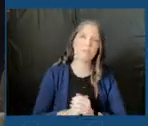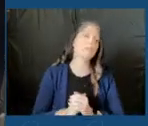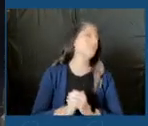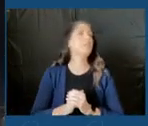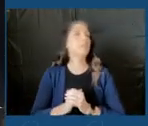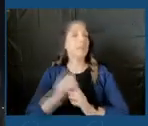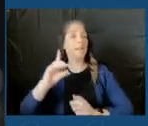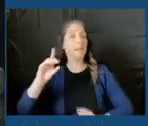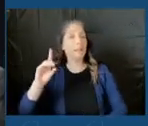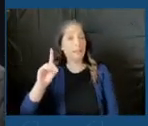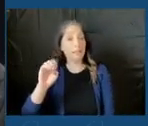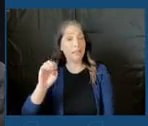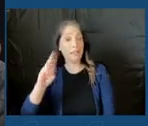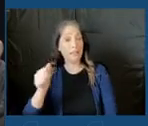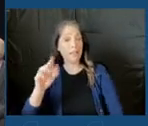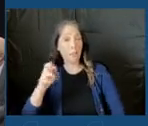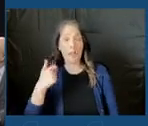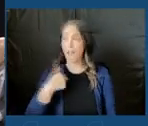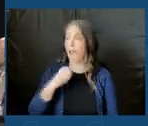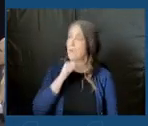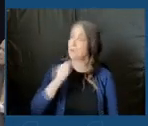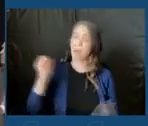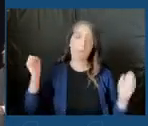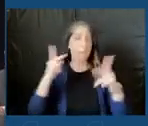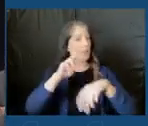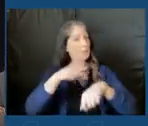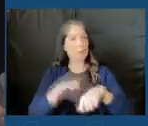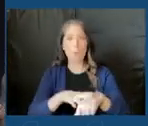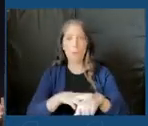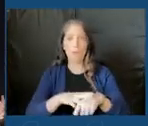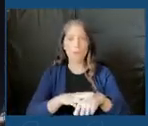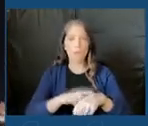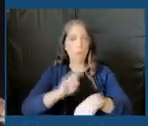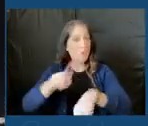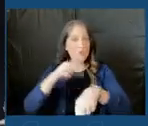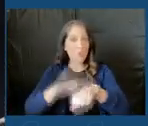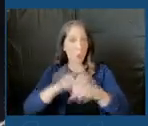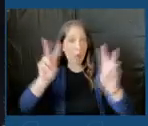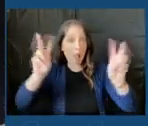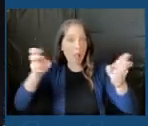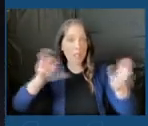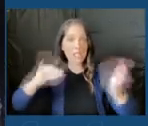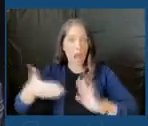to normal. There is no more normal. Normal is dead for this community because